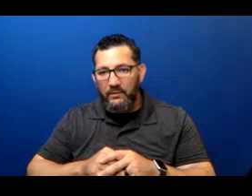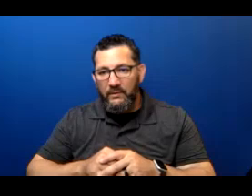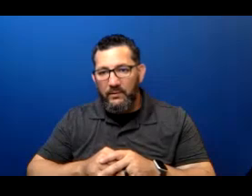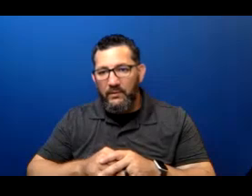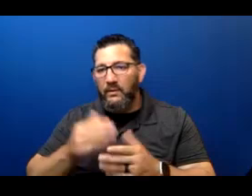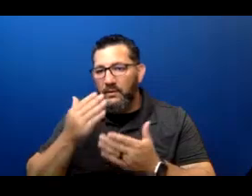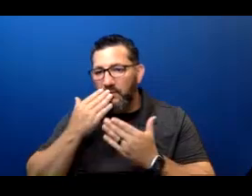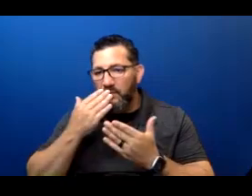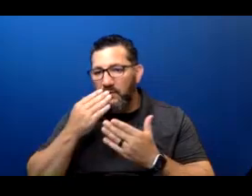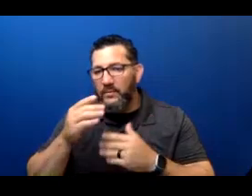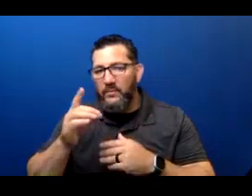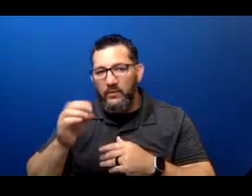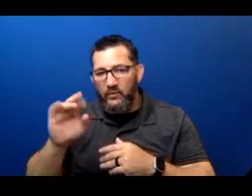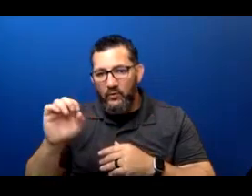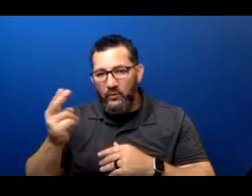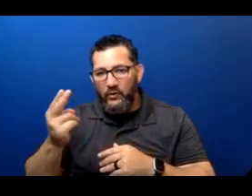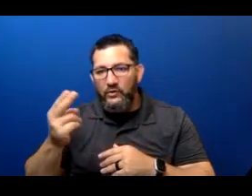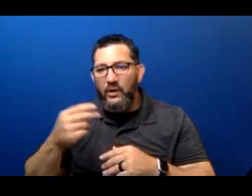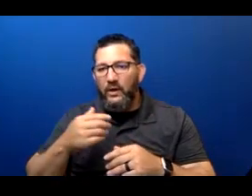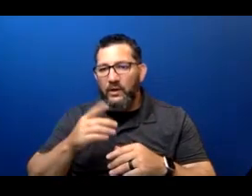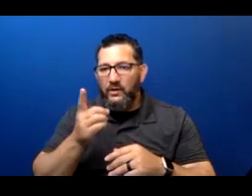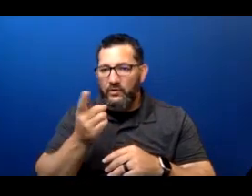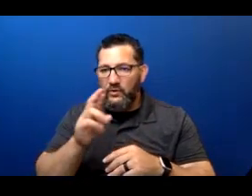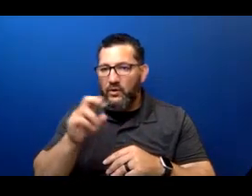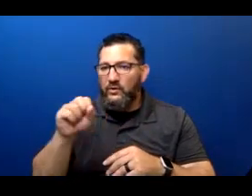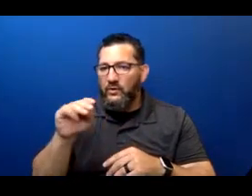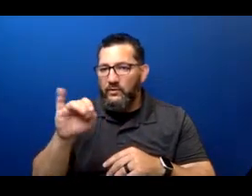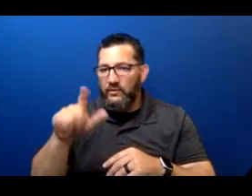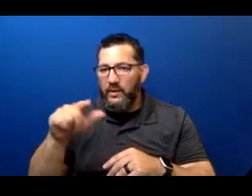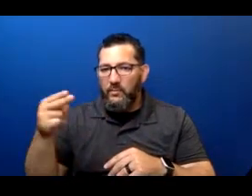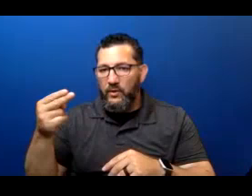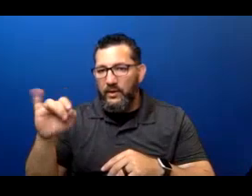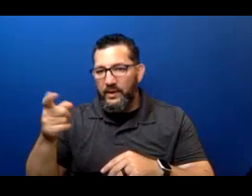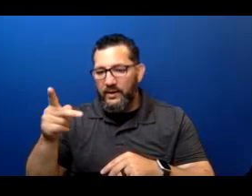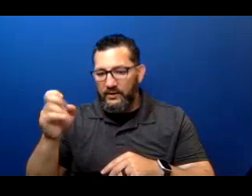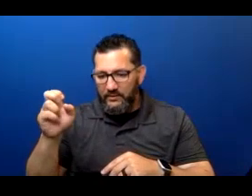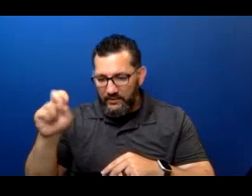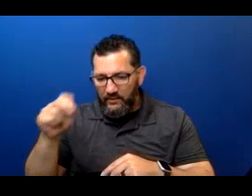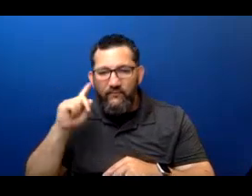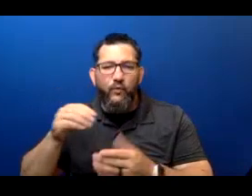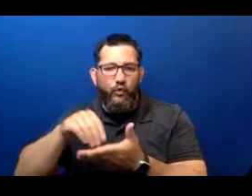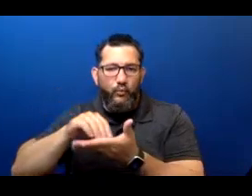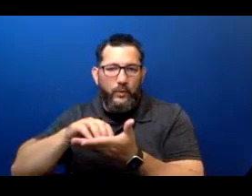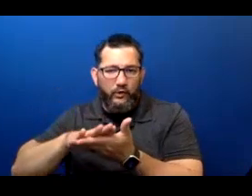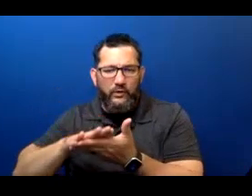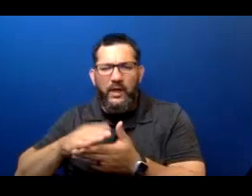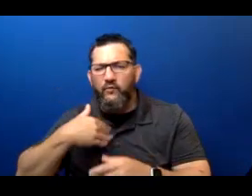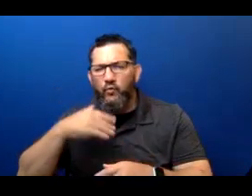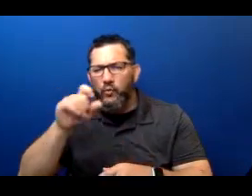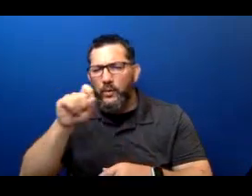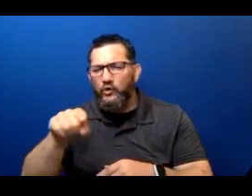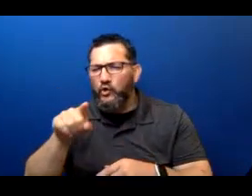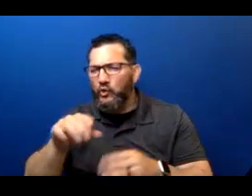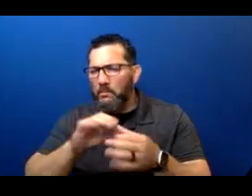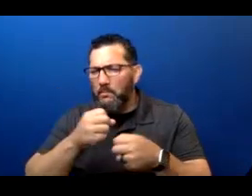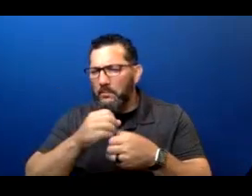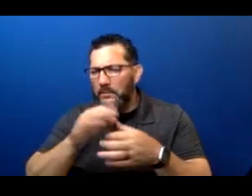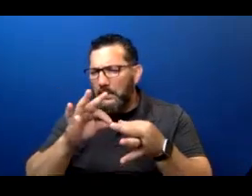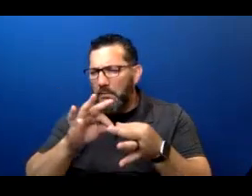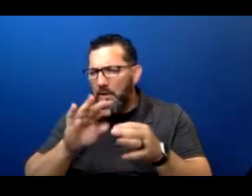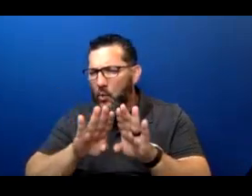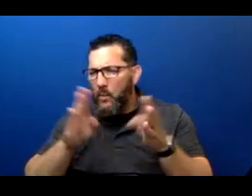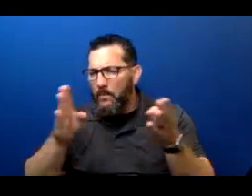Thank you, Ms. Dorch. This is Dr. Samuel Hickson, for the record. I have a question in regards to the statement you made at the opening of your